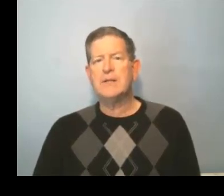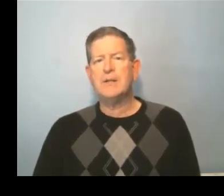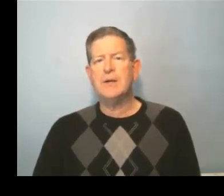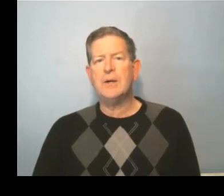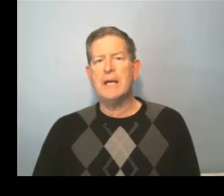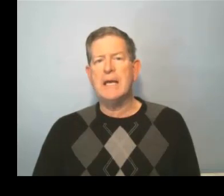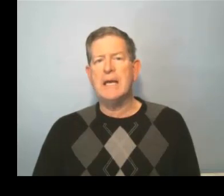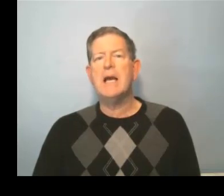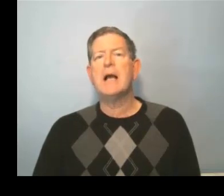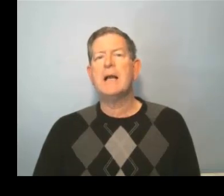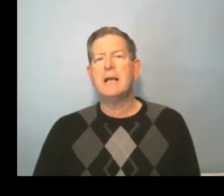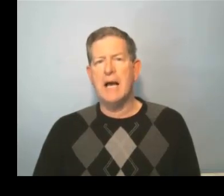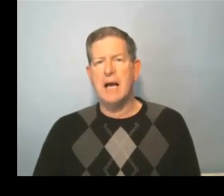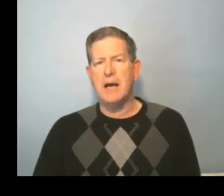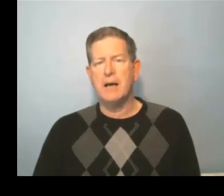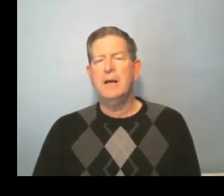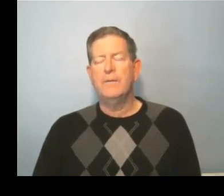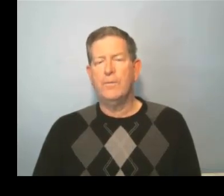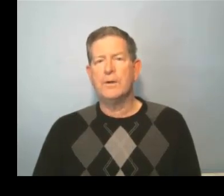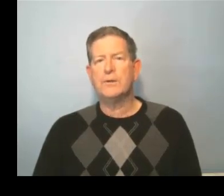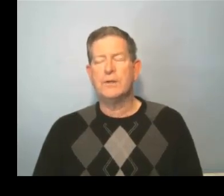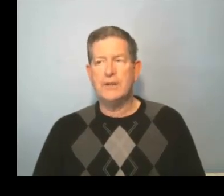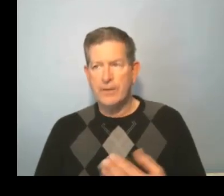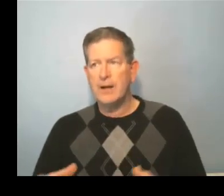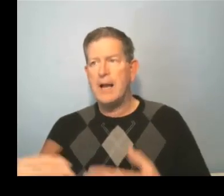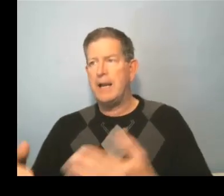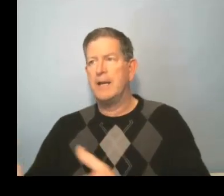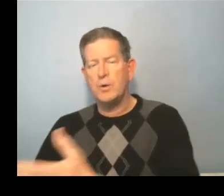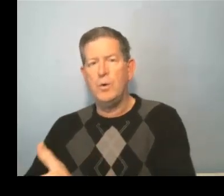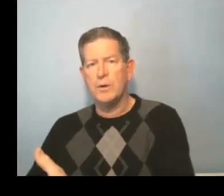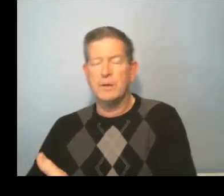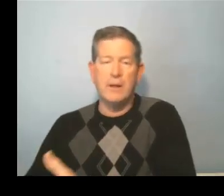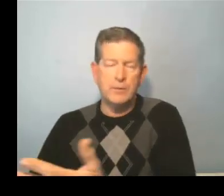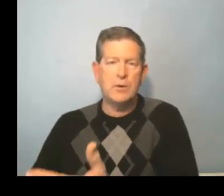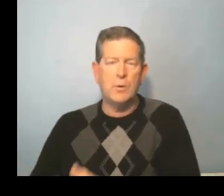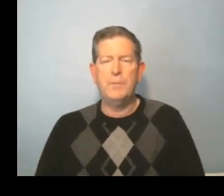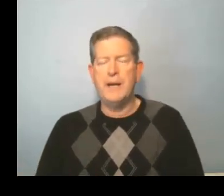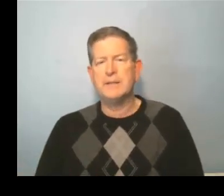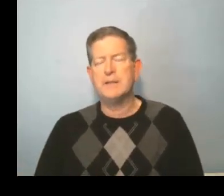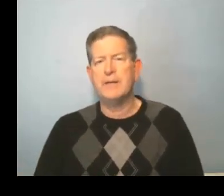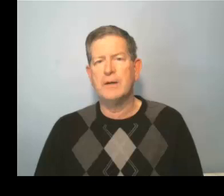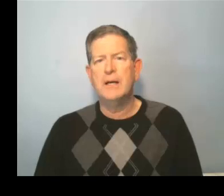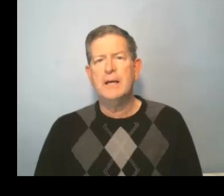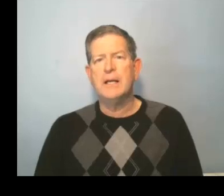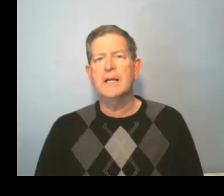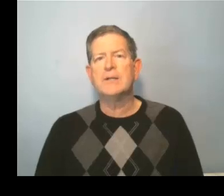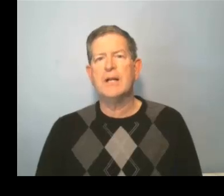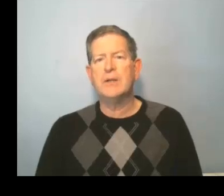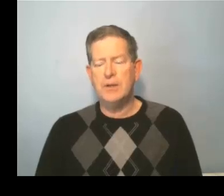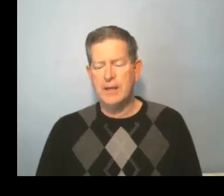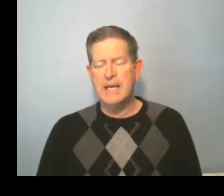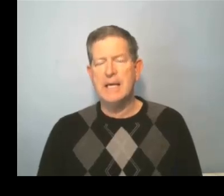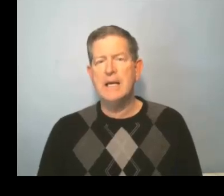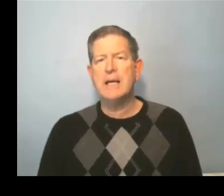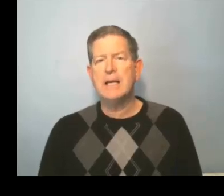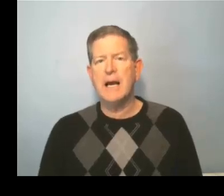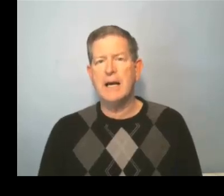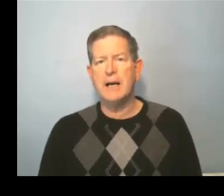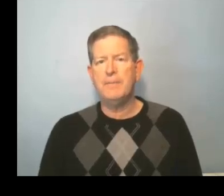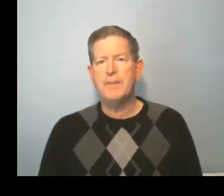Il est 7h et quart, for it's 7 o'clock and a quarter. In other words, quarter past 7. Il est 7h